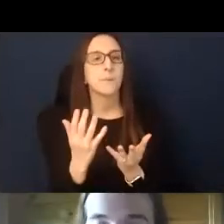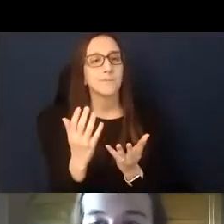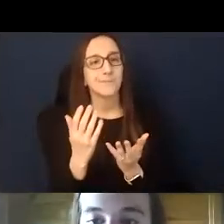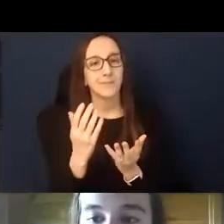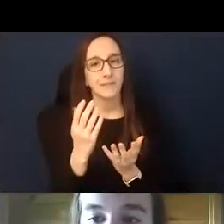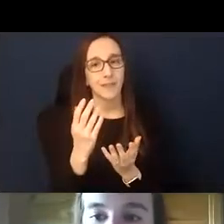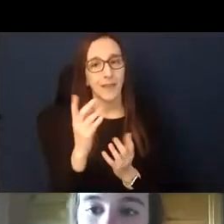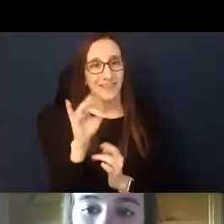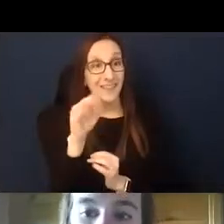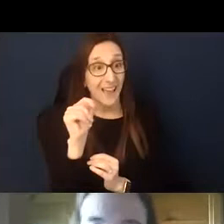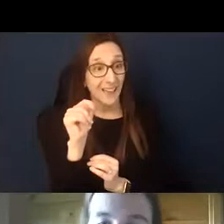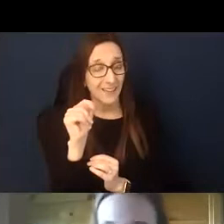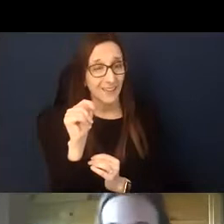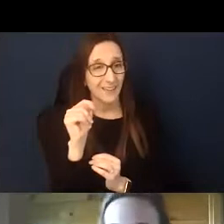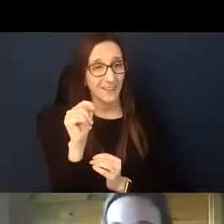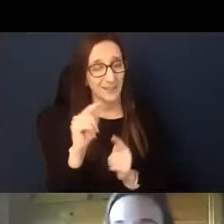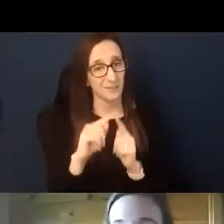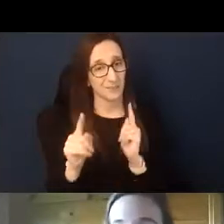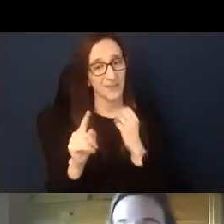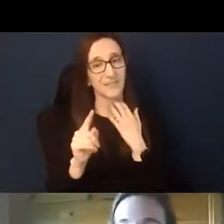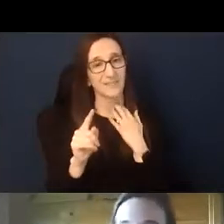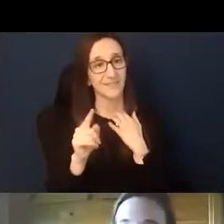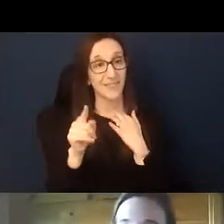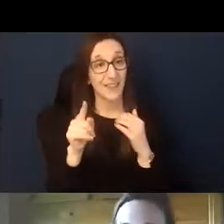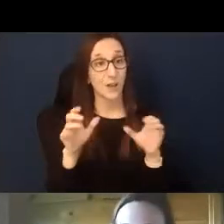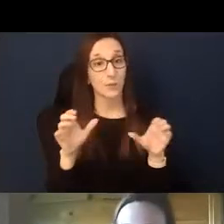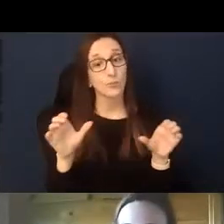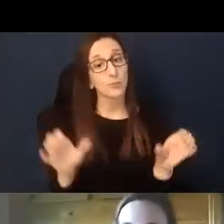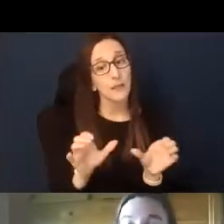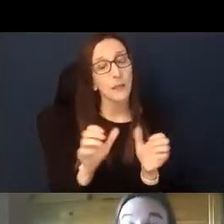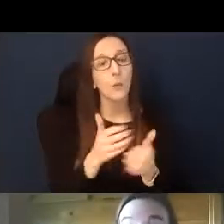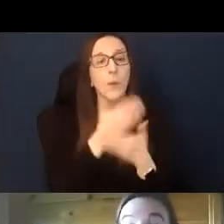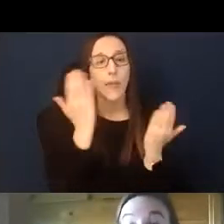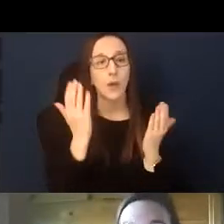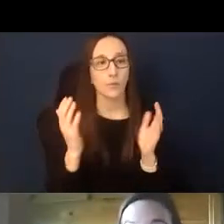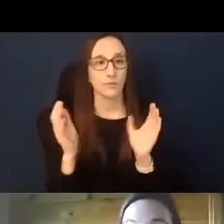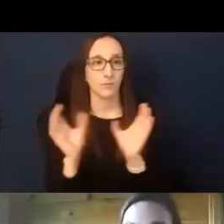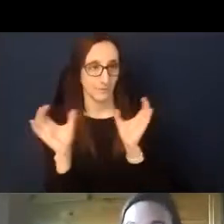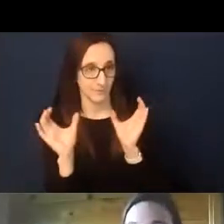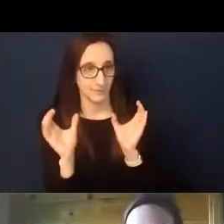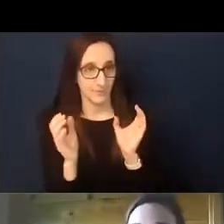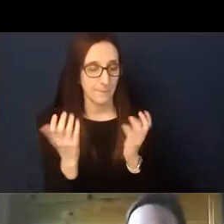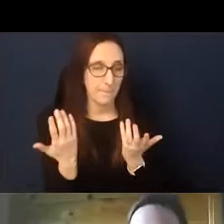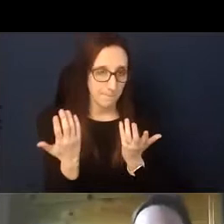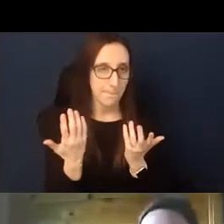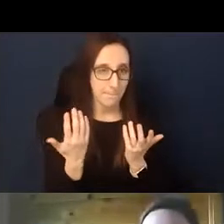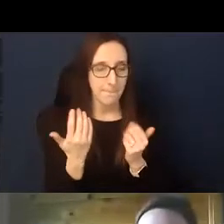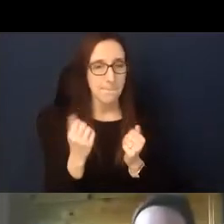diet. And they are in essence practicing without credentials. Right. So, I mean, that is, if